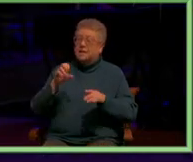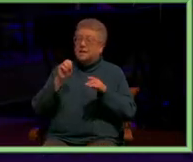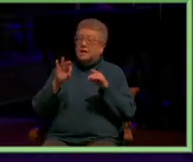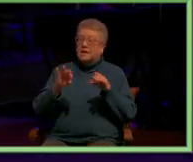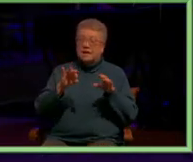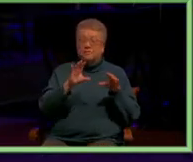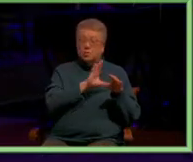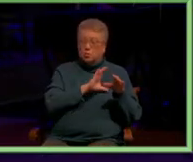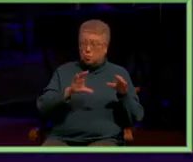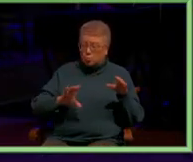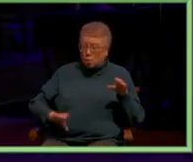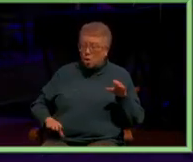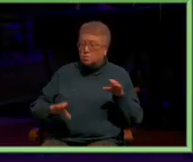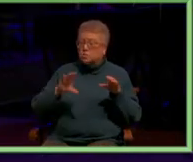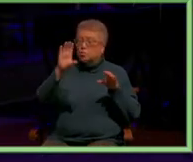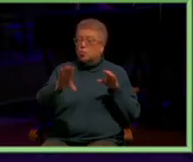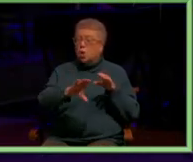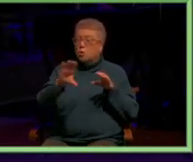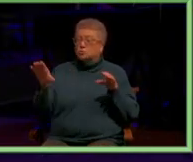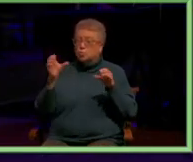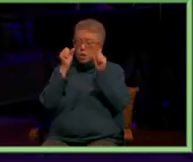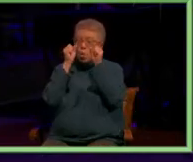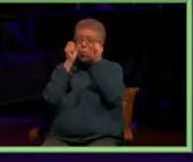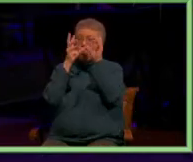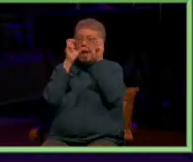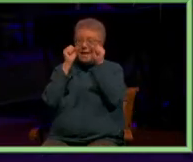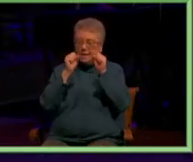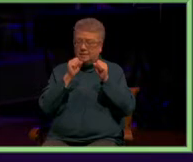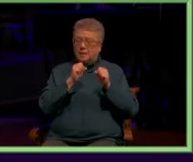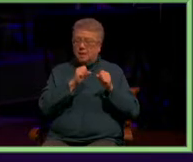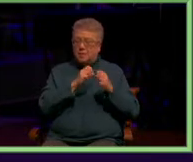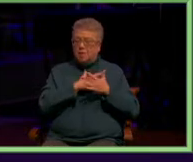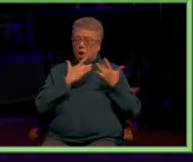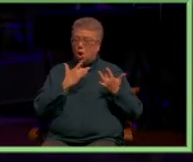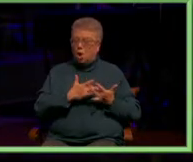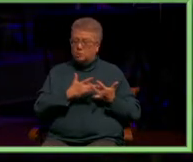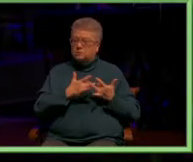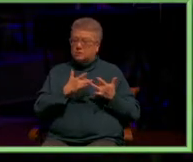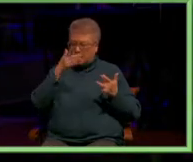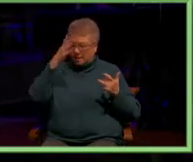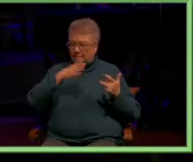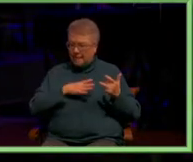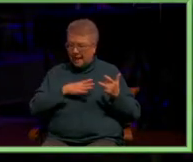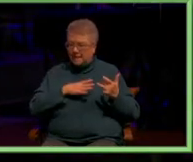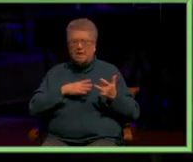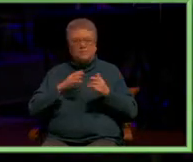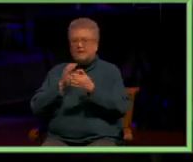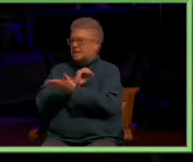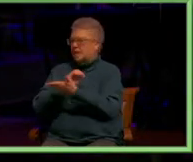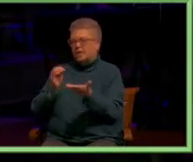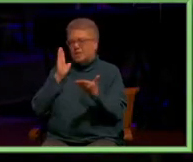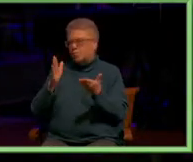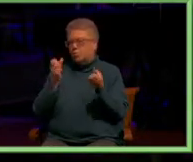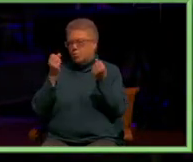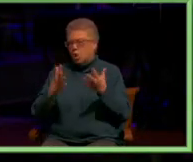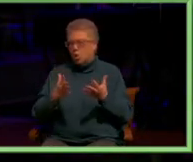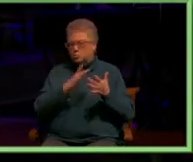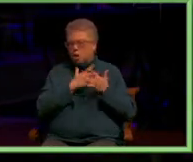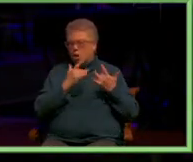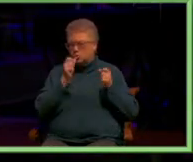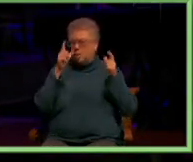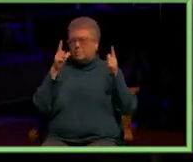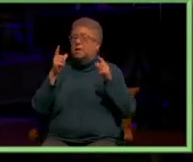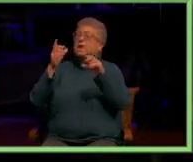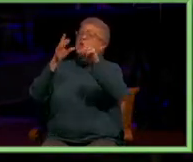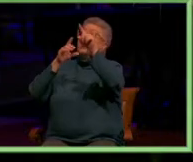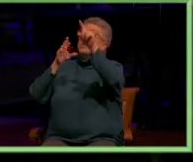love in men's heart, nothing will. This is God in the flesh that came for us,